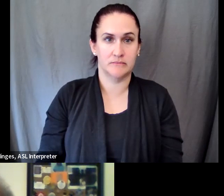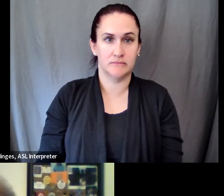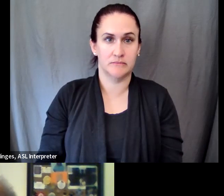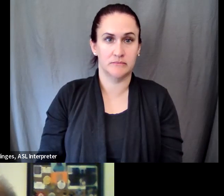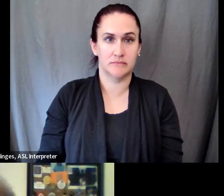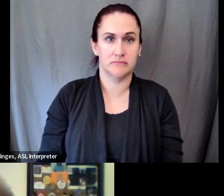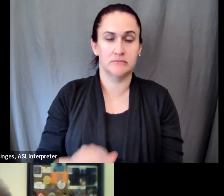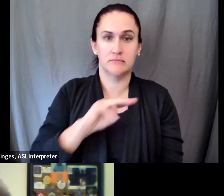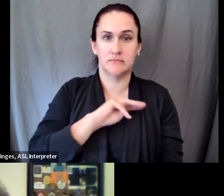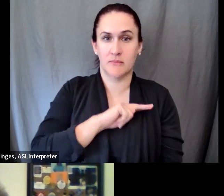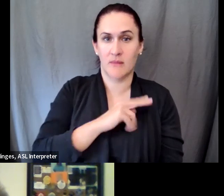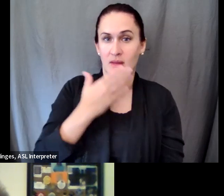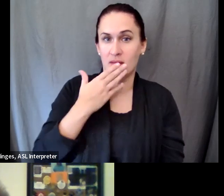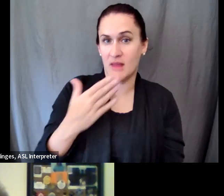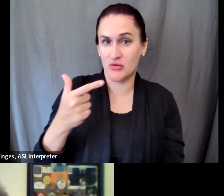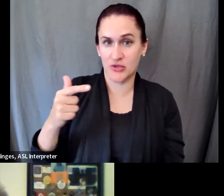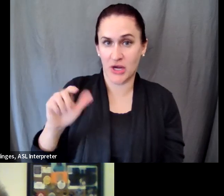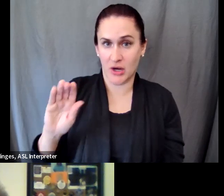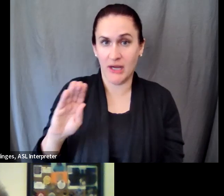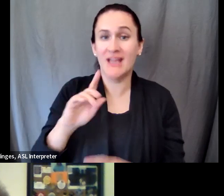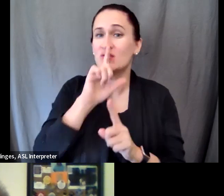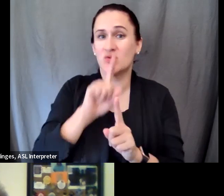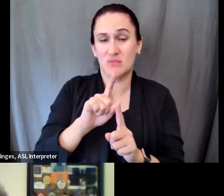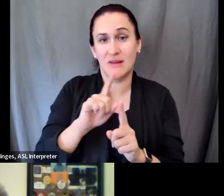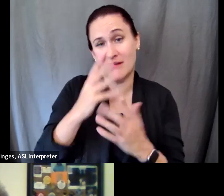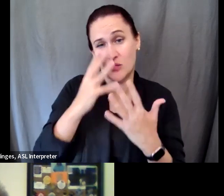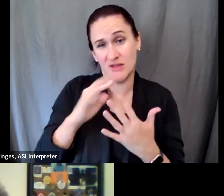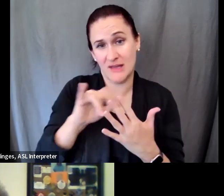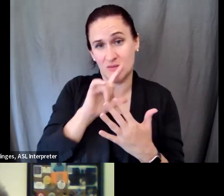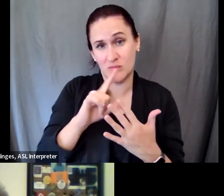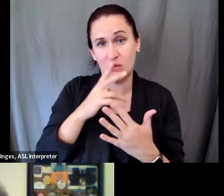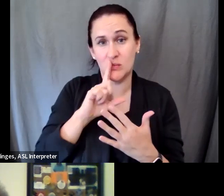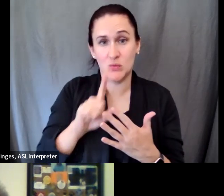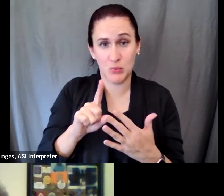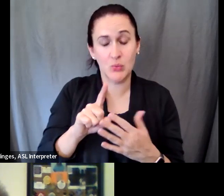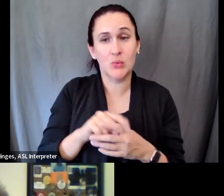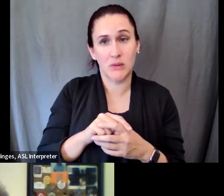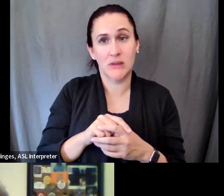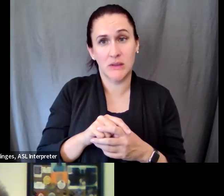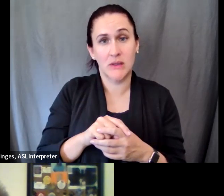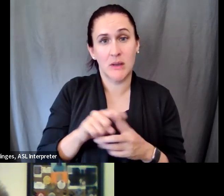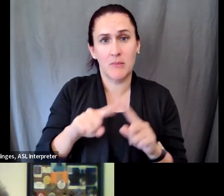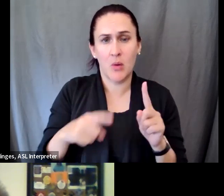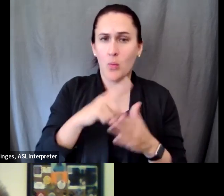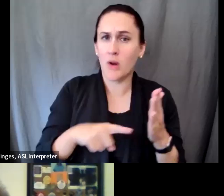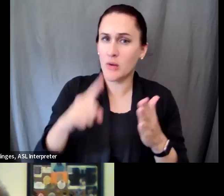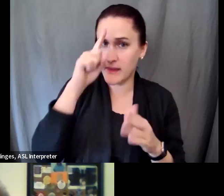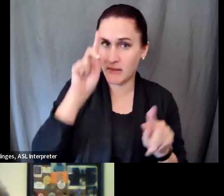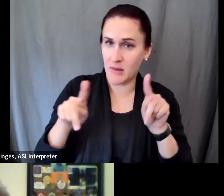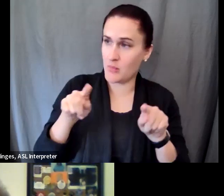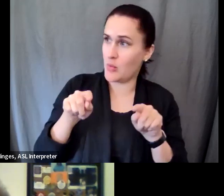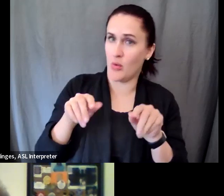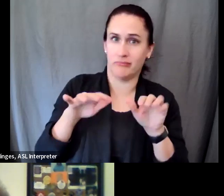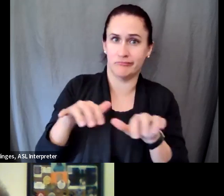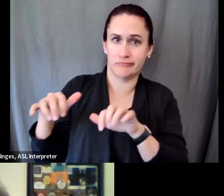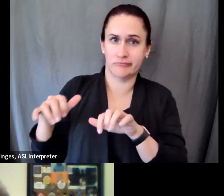Thank you, Gerry. Unfortunately, that's so true. And I wonder, what do you think people on this call need